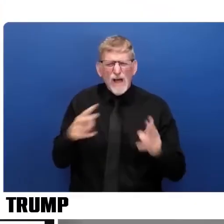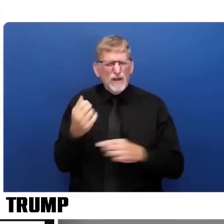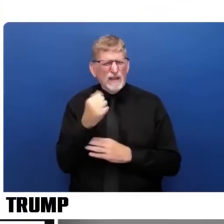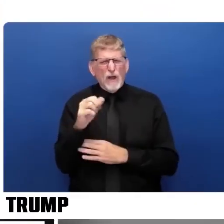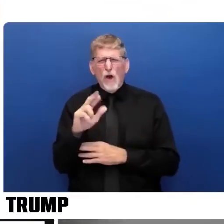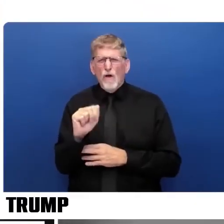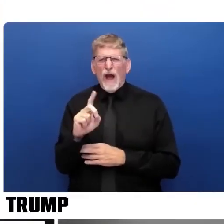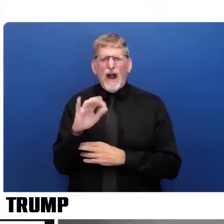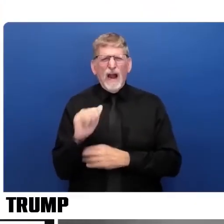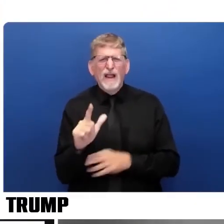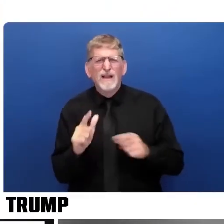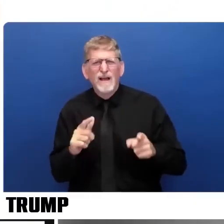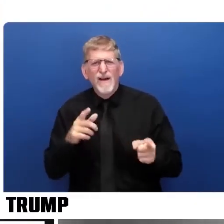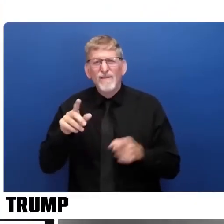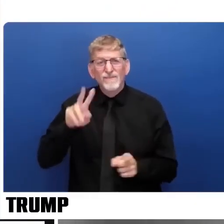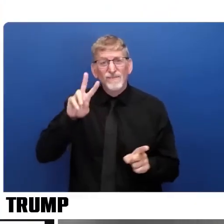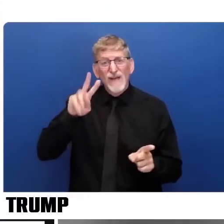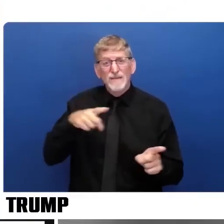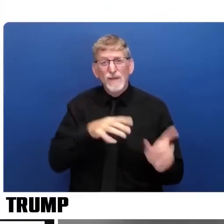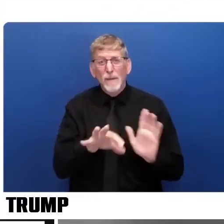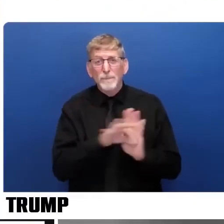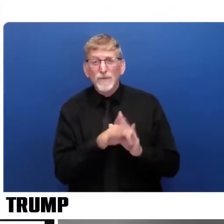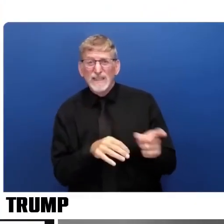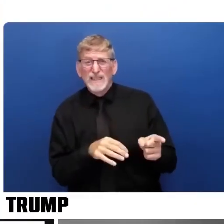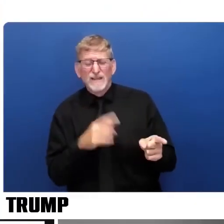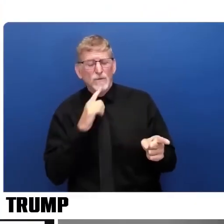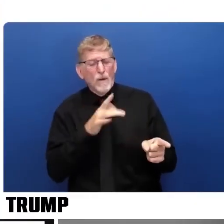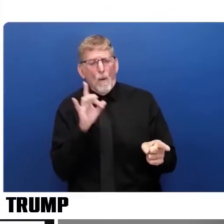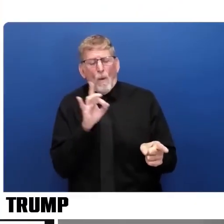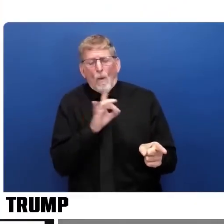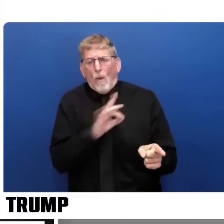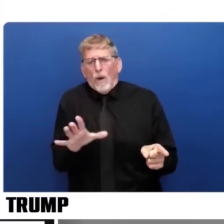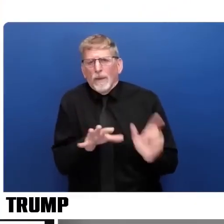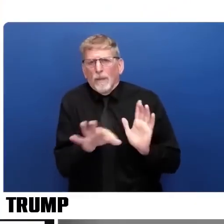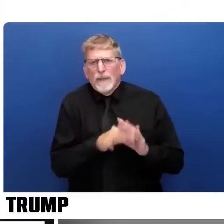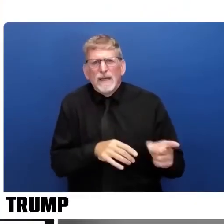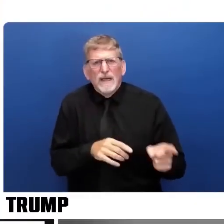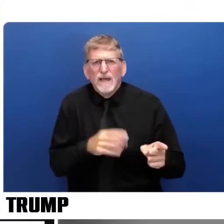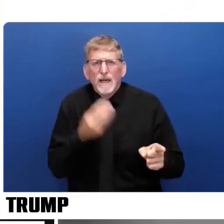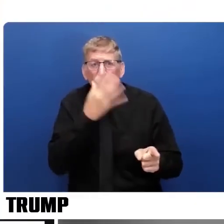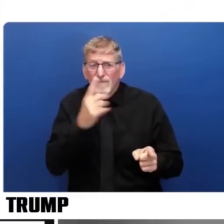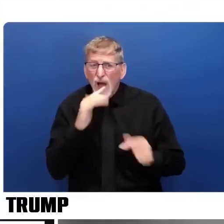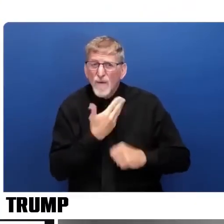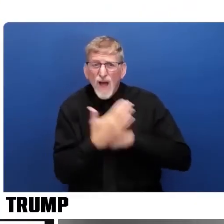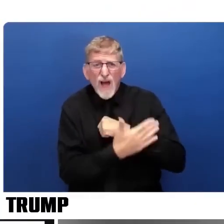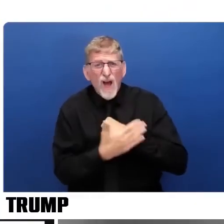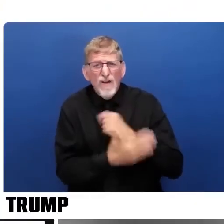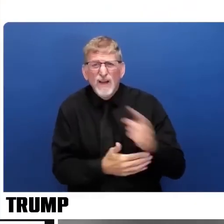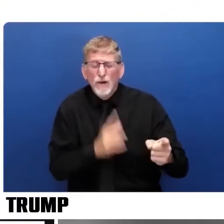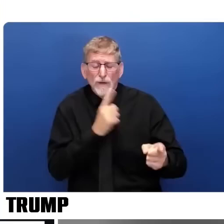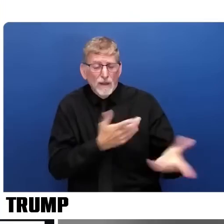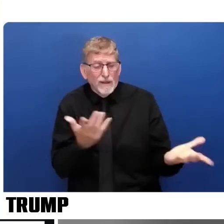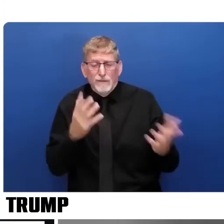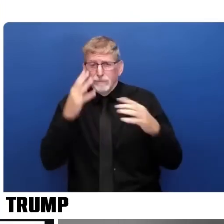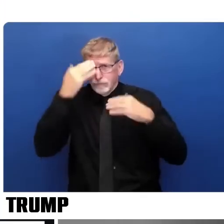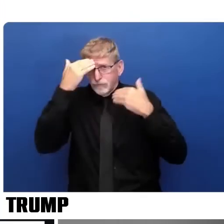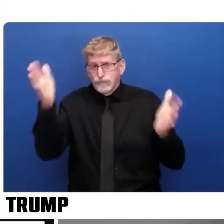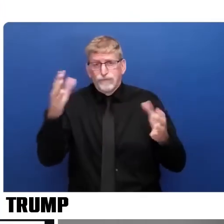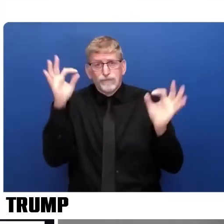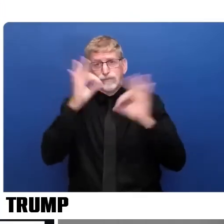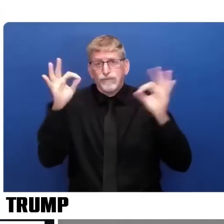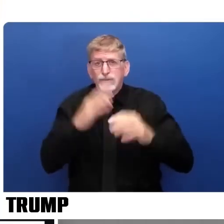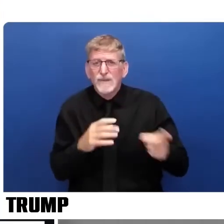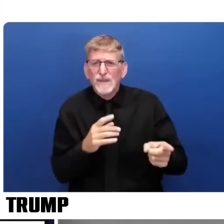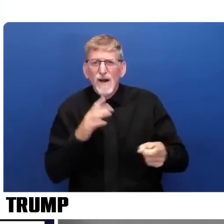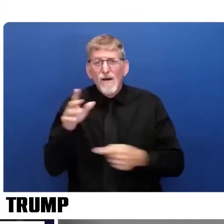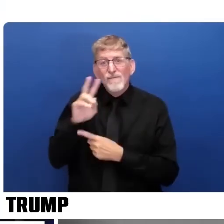horrible pick, by the way, for our country, because he is really out of it. But her vice presidential pick says abortion in the 9th month